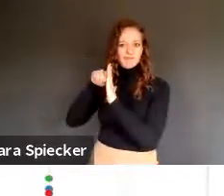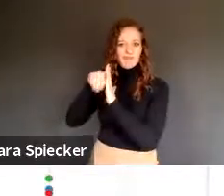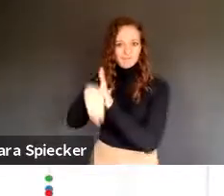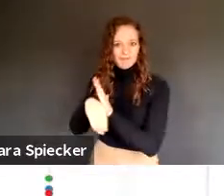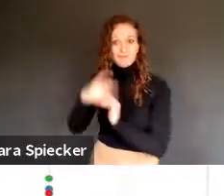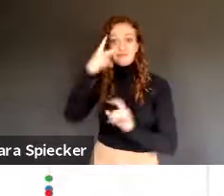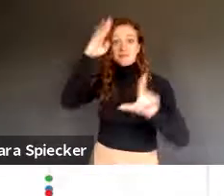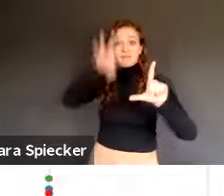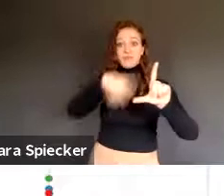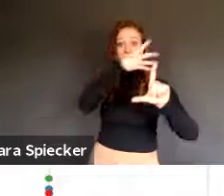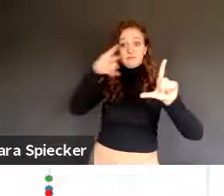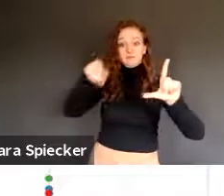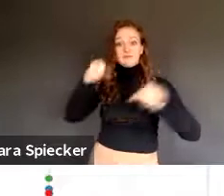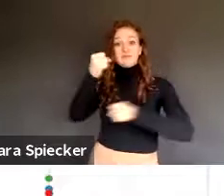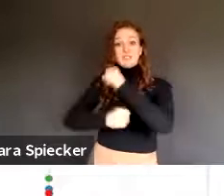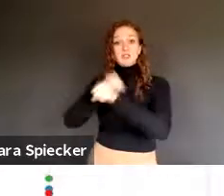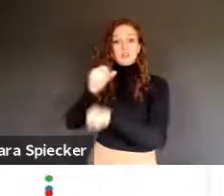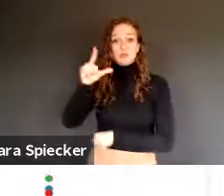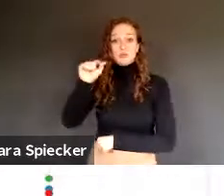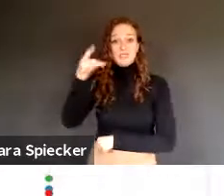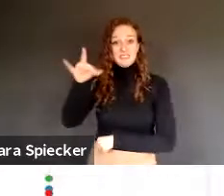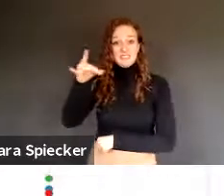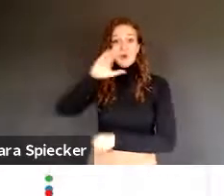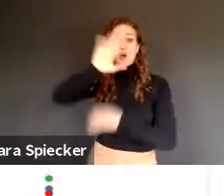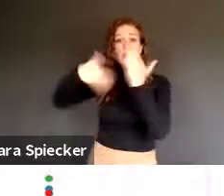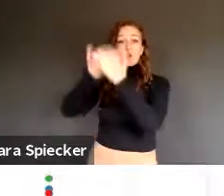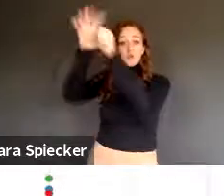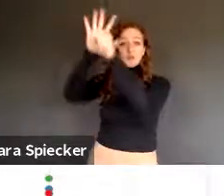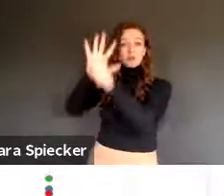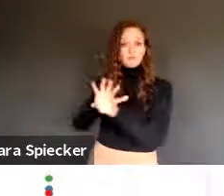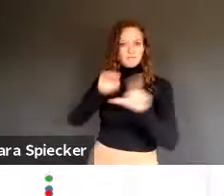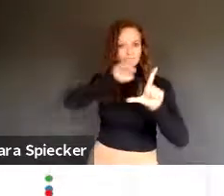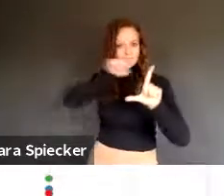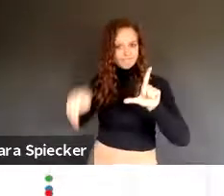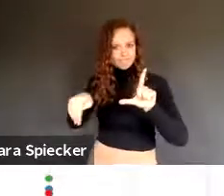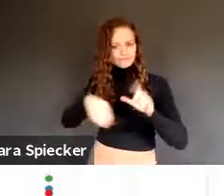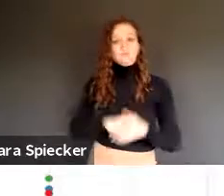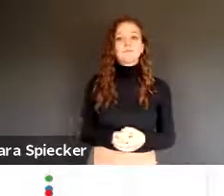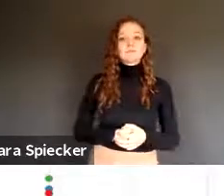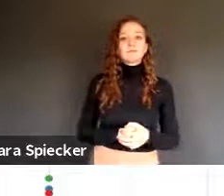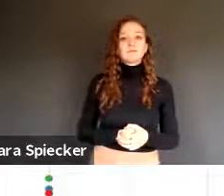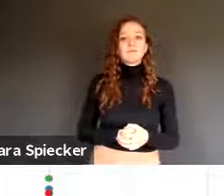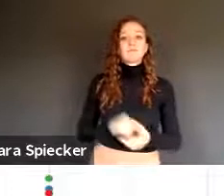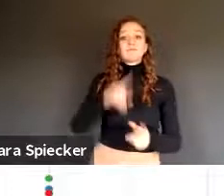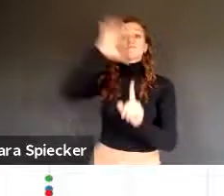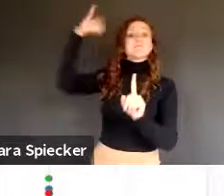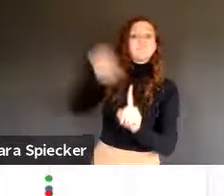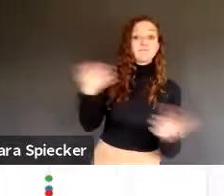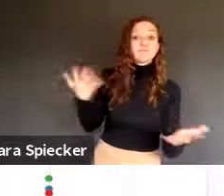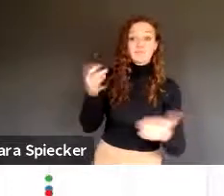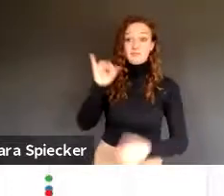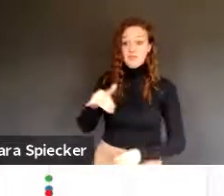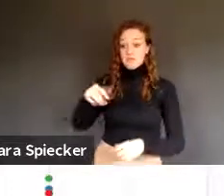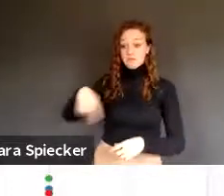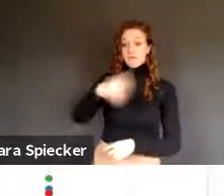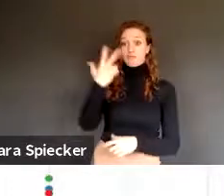them to be more recovered, the responses could be explained by declining dissolved inorganic nitrogen levels, those DIN levels in coastal waters. You can